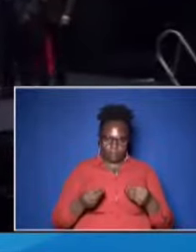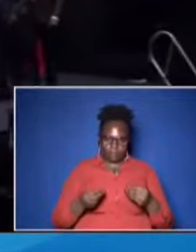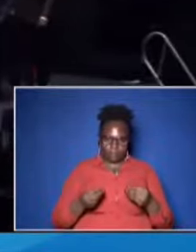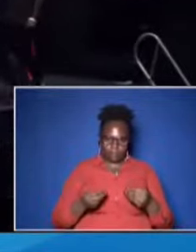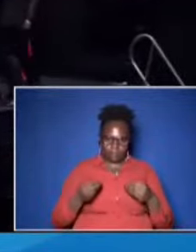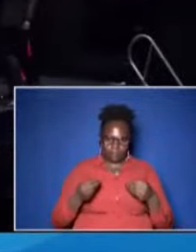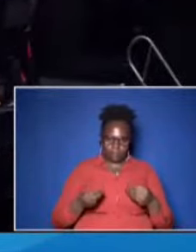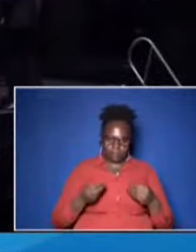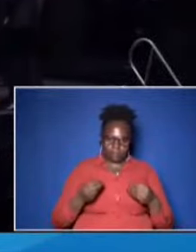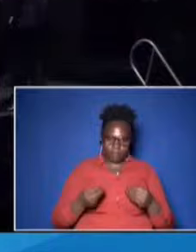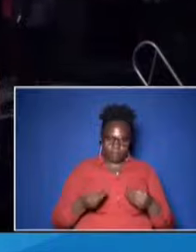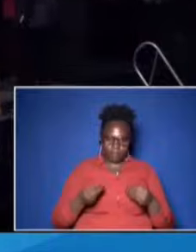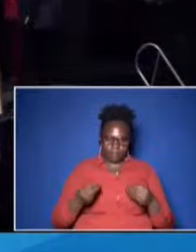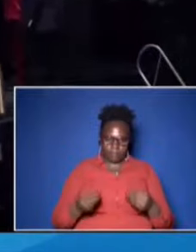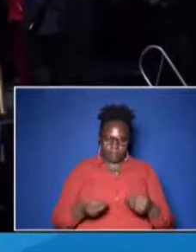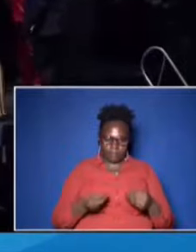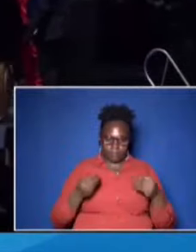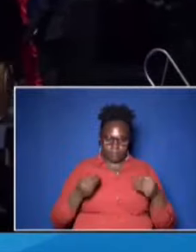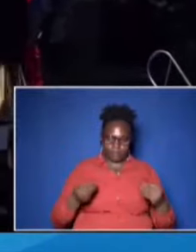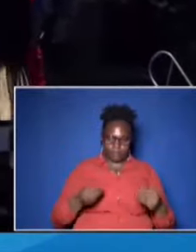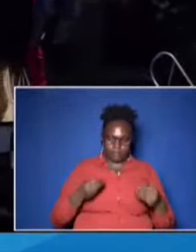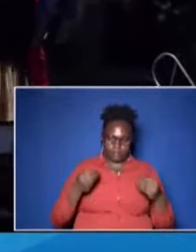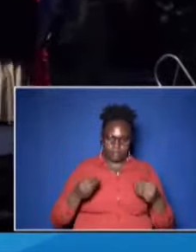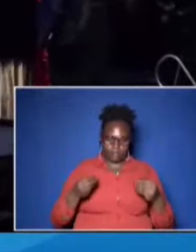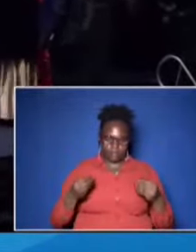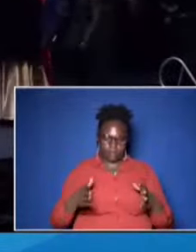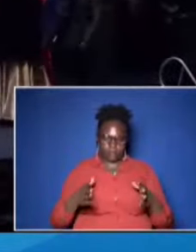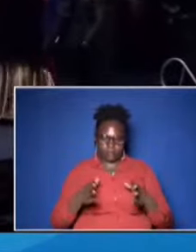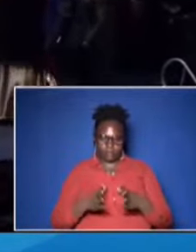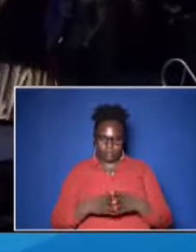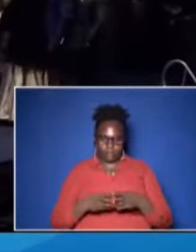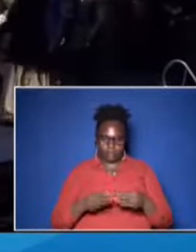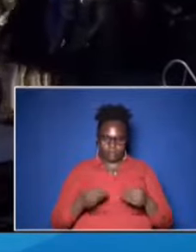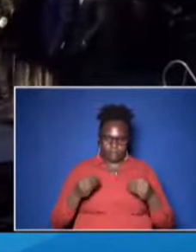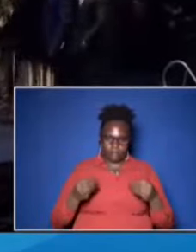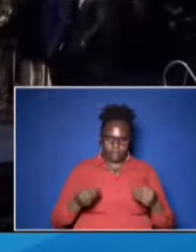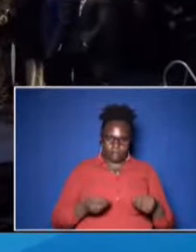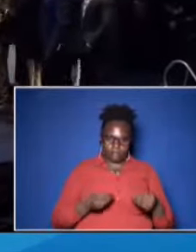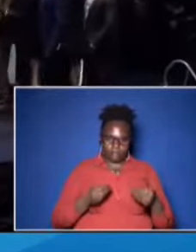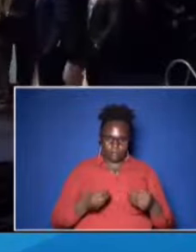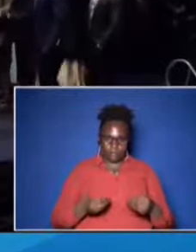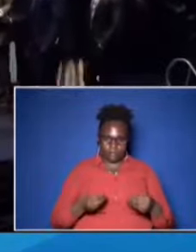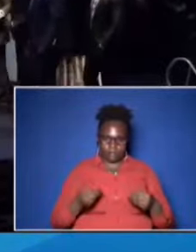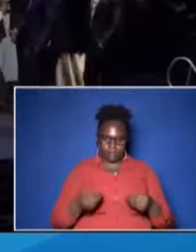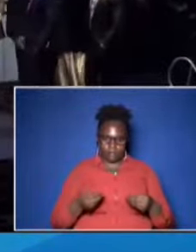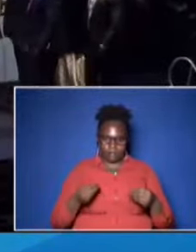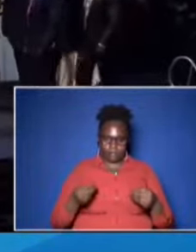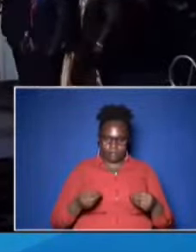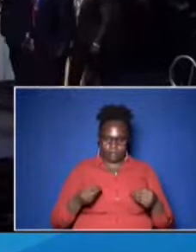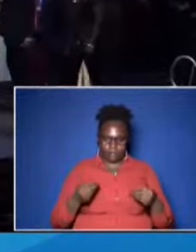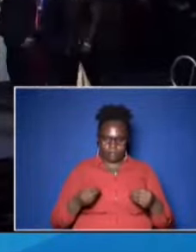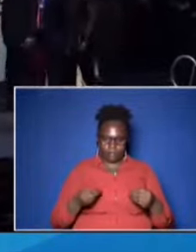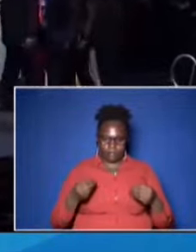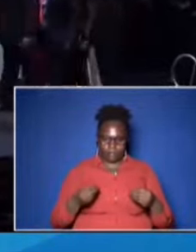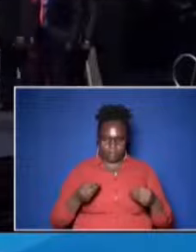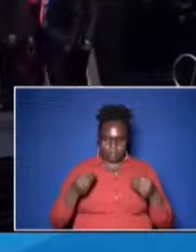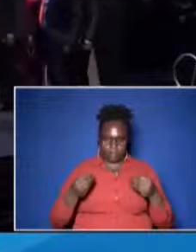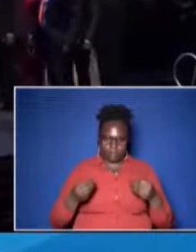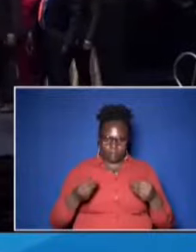here bring the Lord's going to use her the Lord's going to use this woman